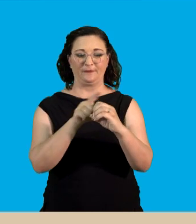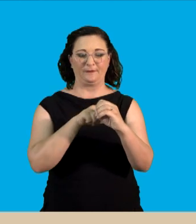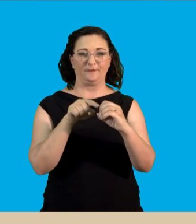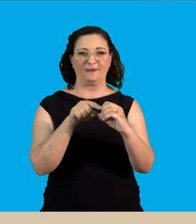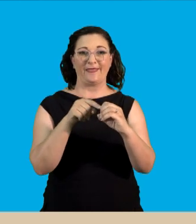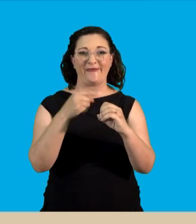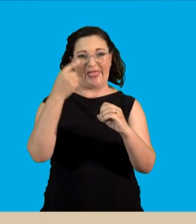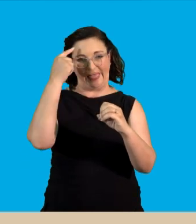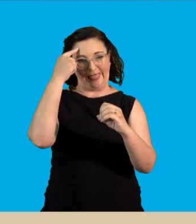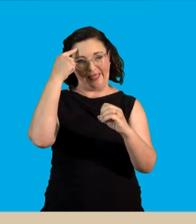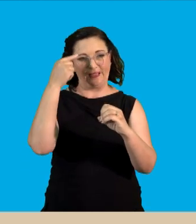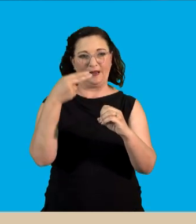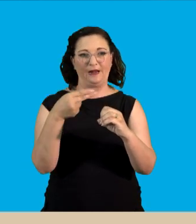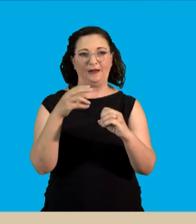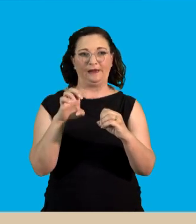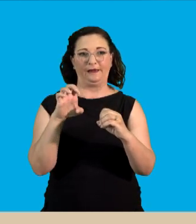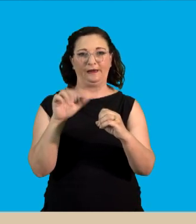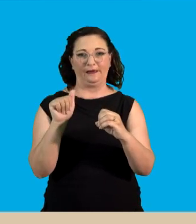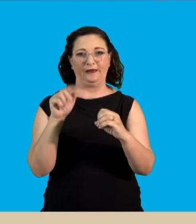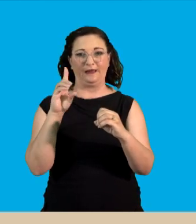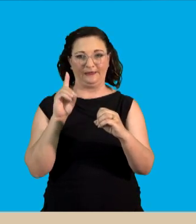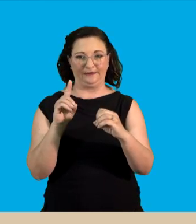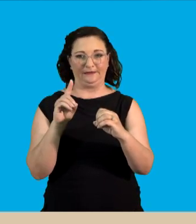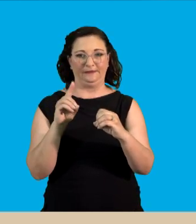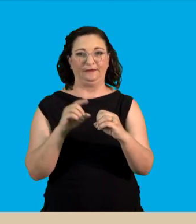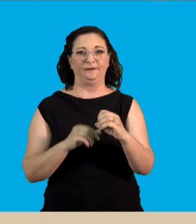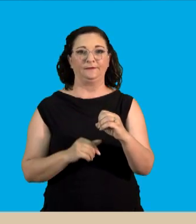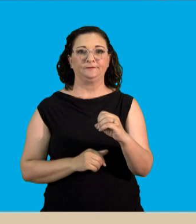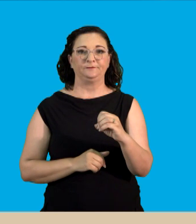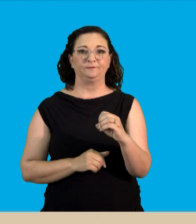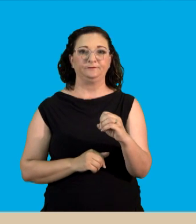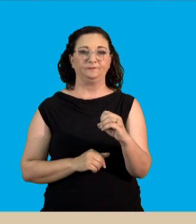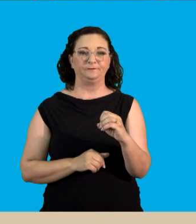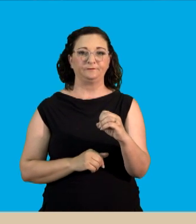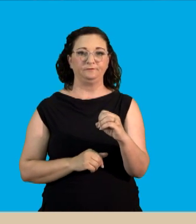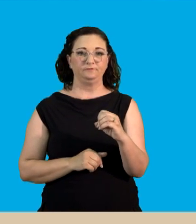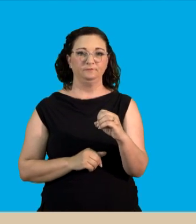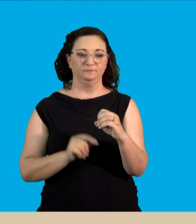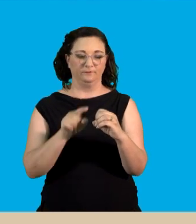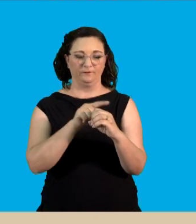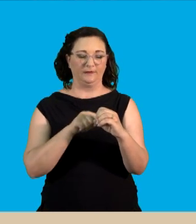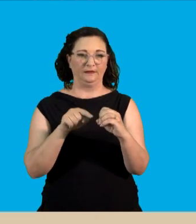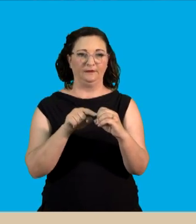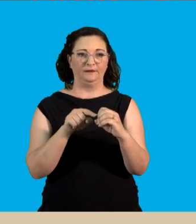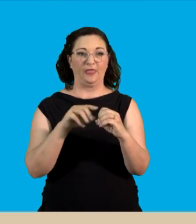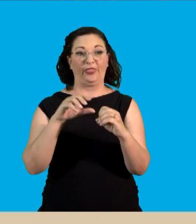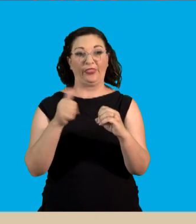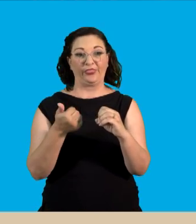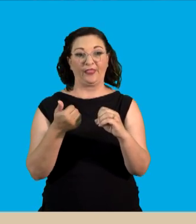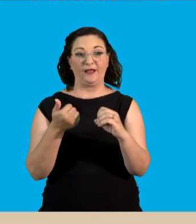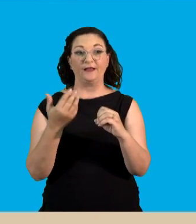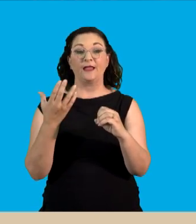hand side here, we have the head. This part here will be referred to as the head of our